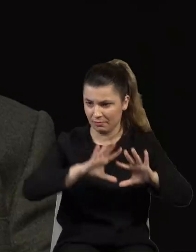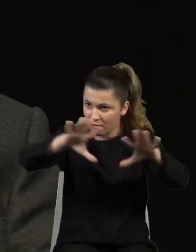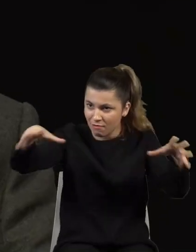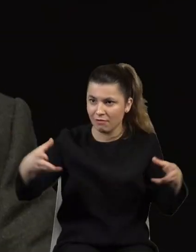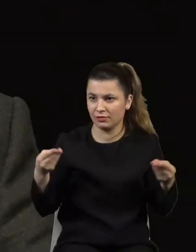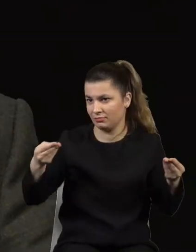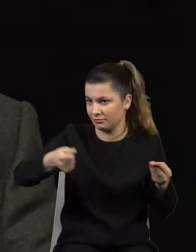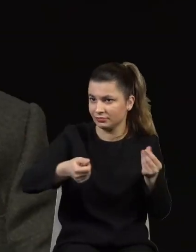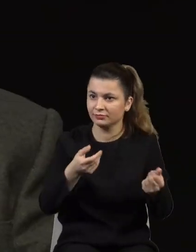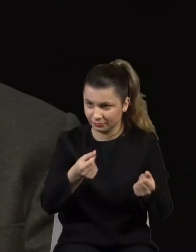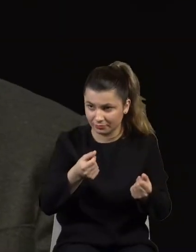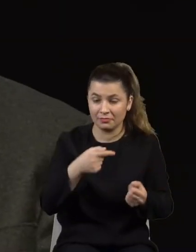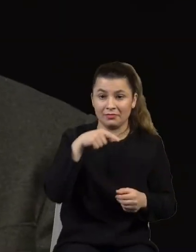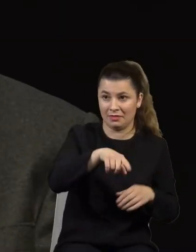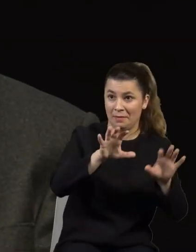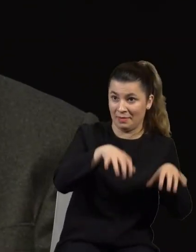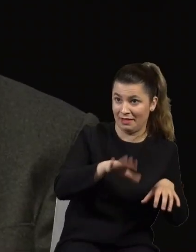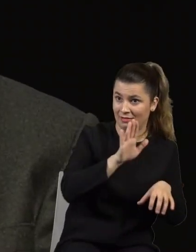the sense of having PPP